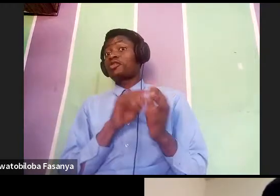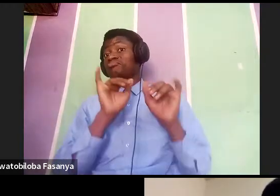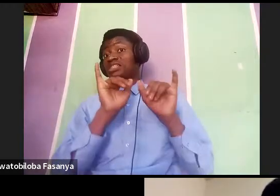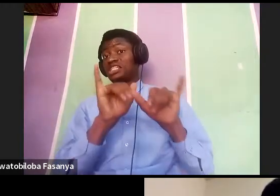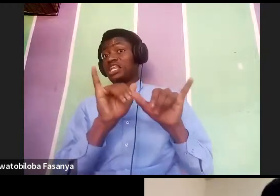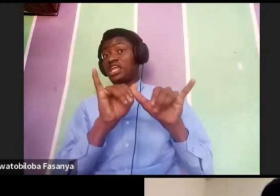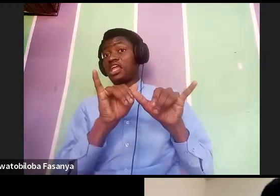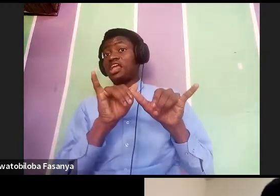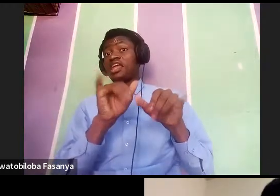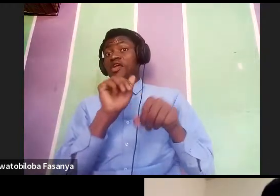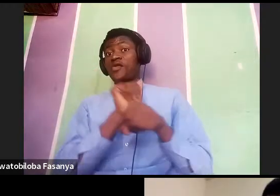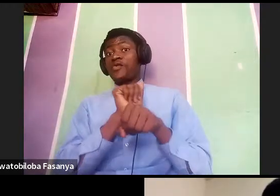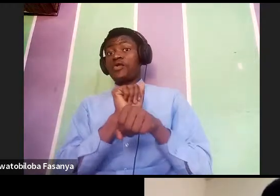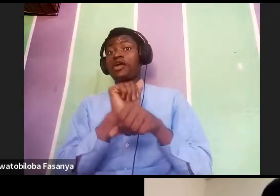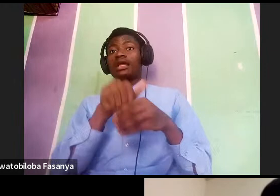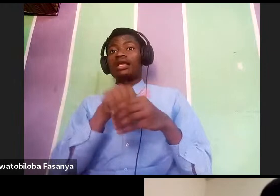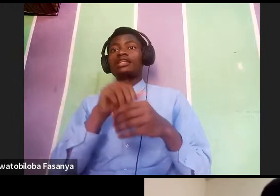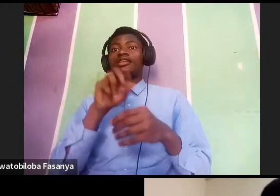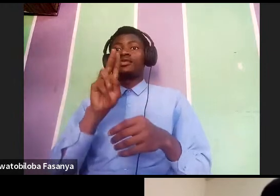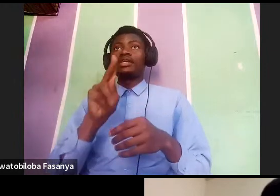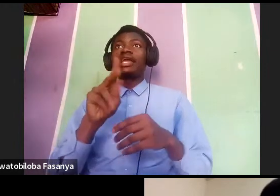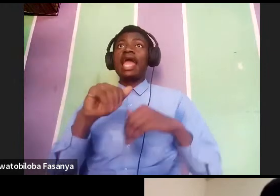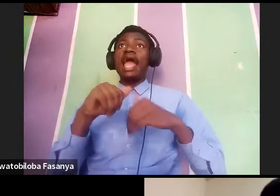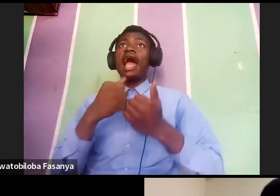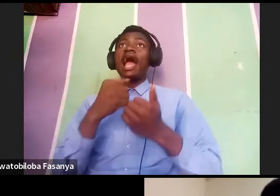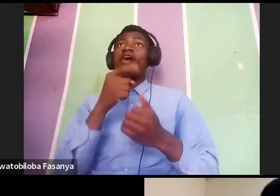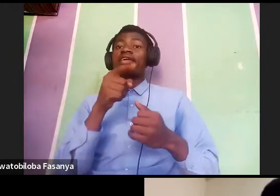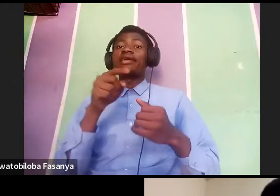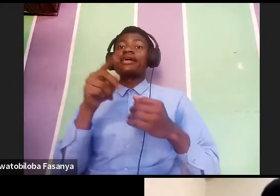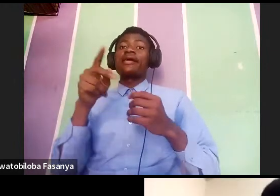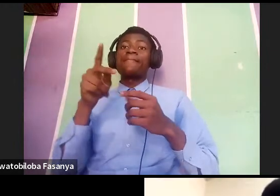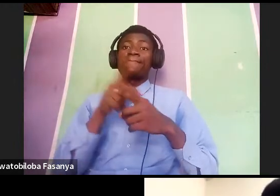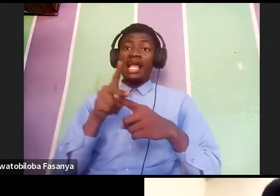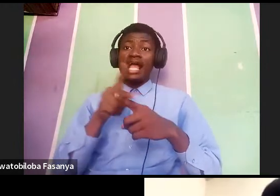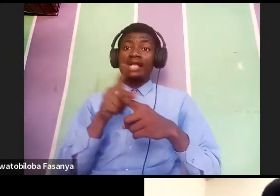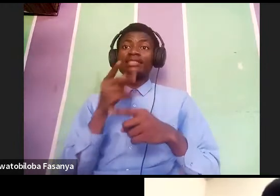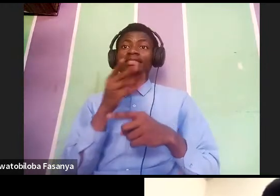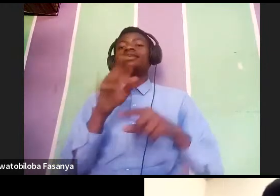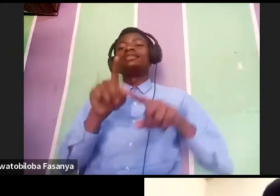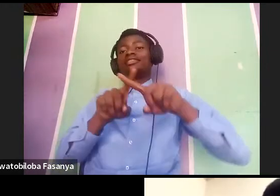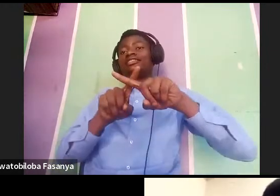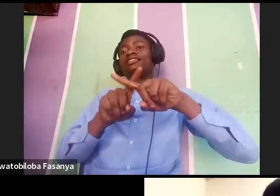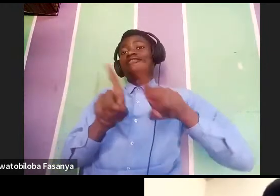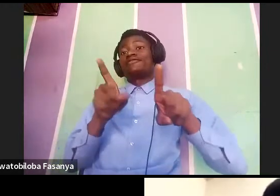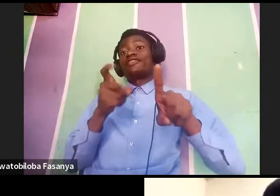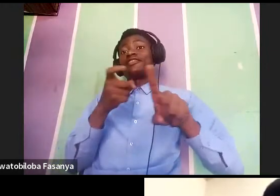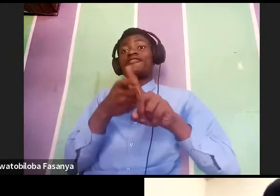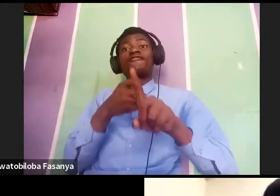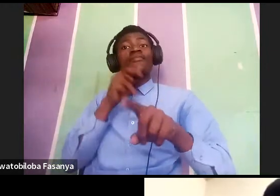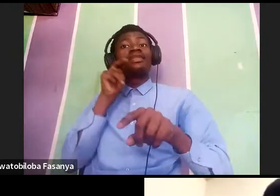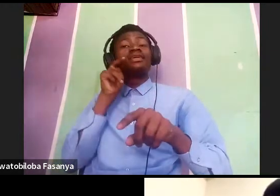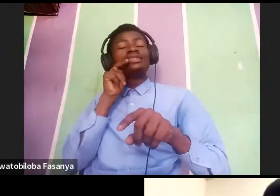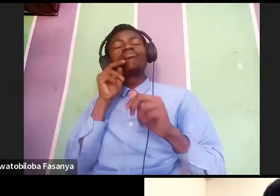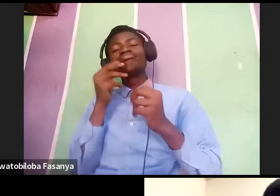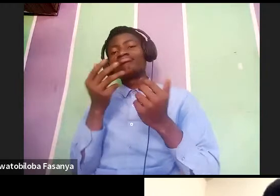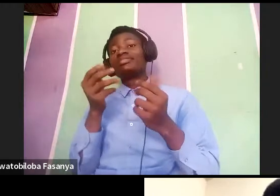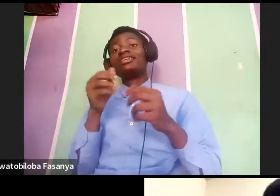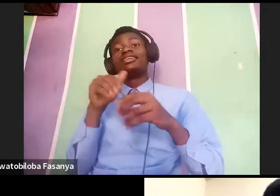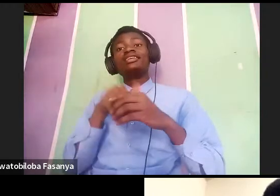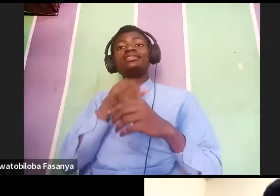way you practice there, of course, might be a little different from the way we do things here. I know everything you call 111, but in Nigeria, there's